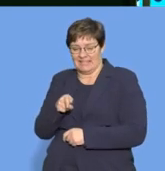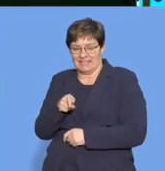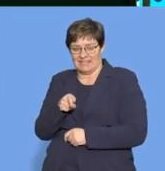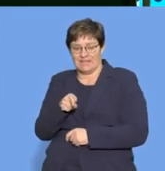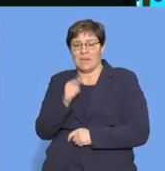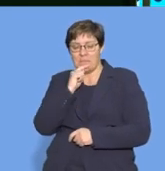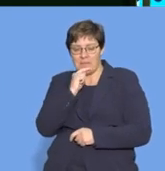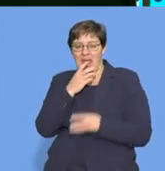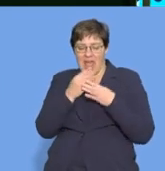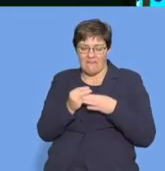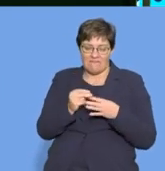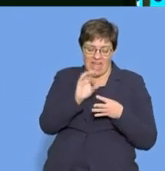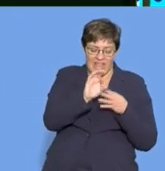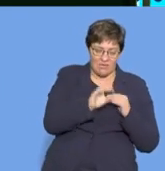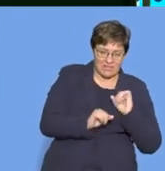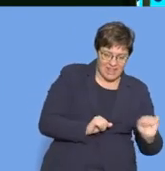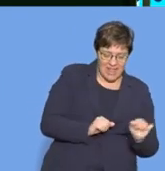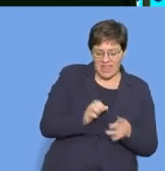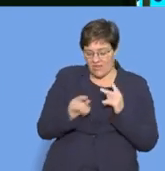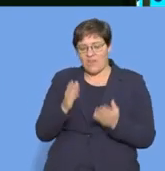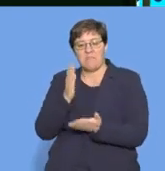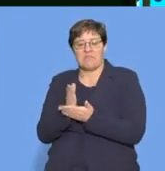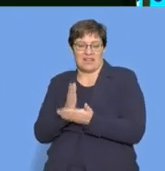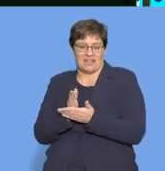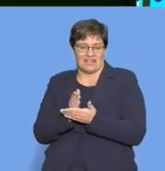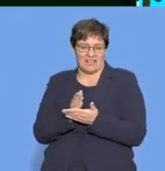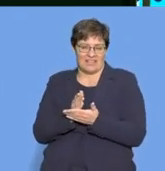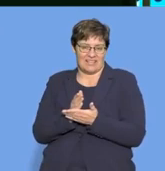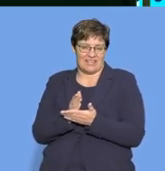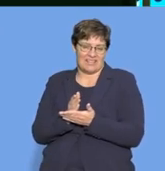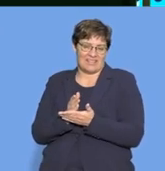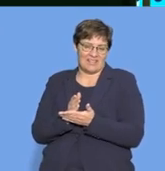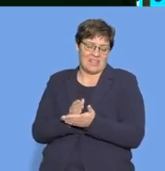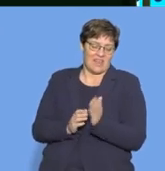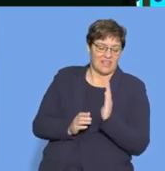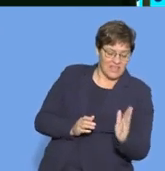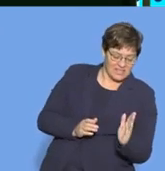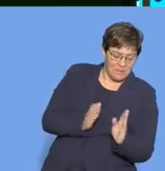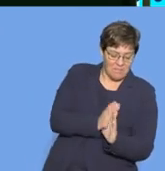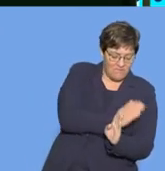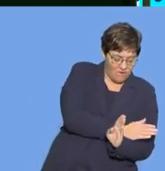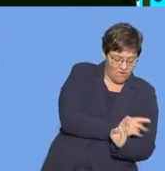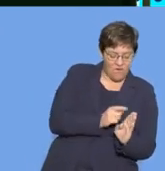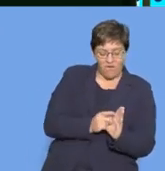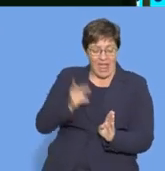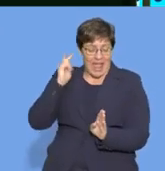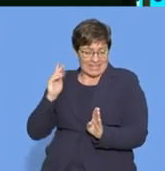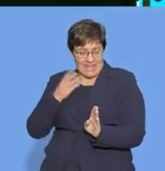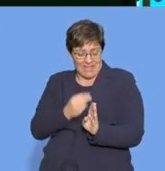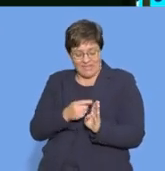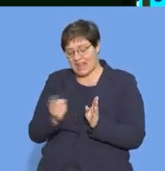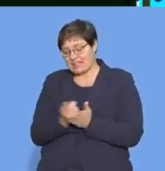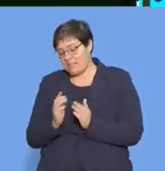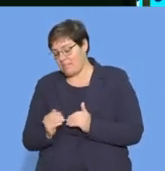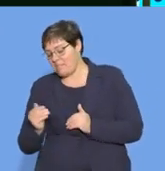they have characteristics, so they're usually in the middle and they have characteristics of the species before them, the